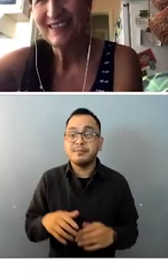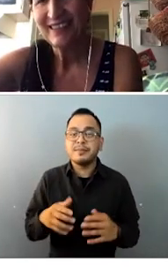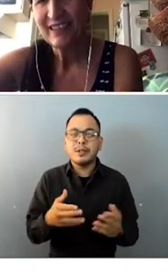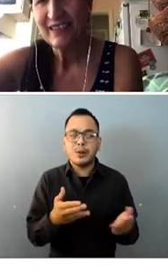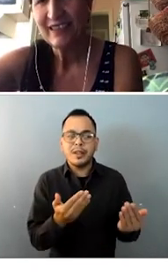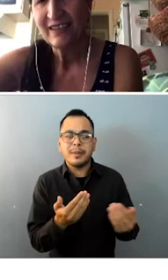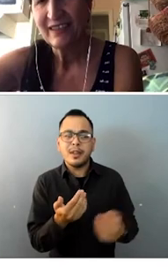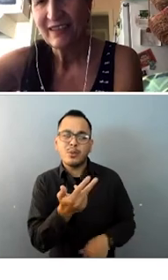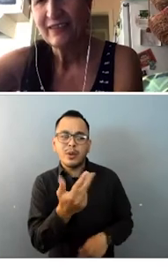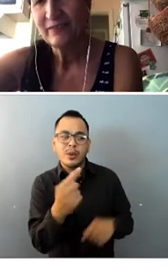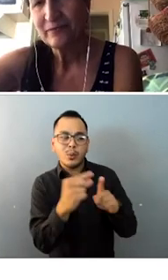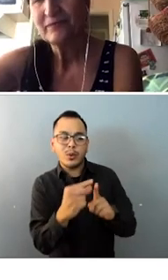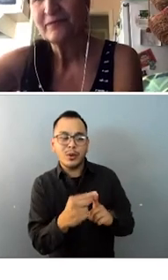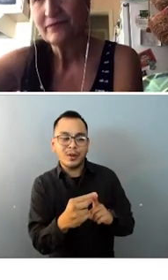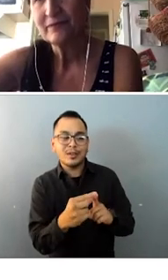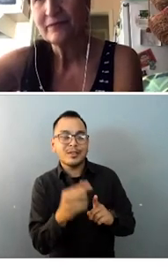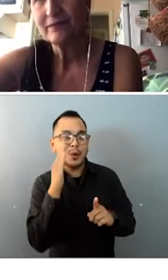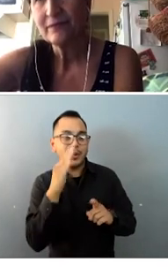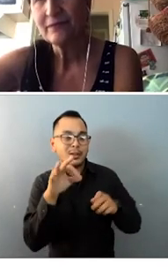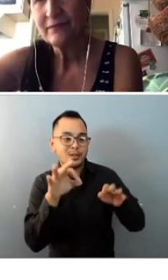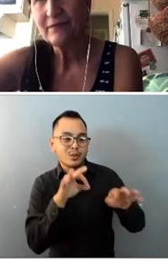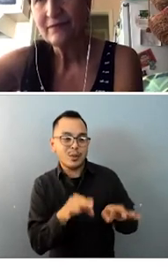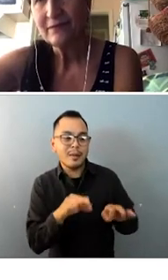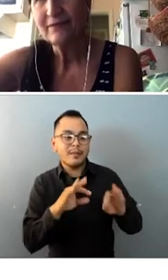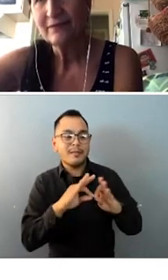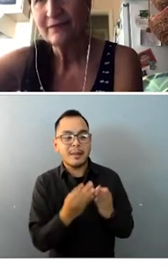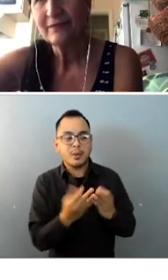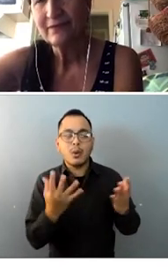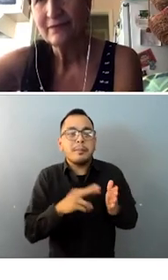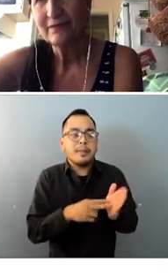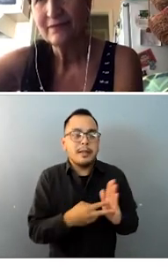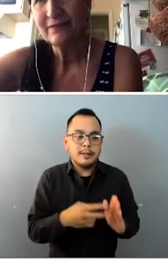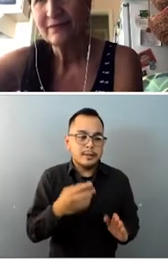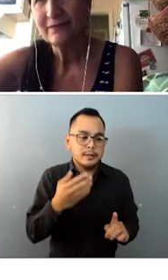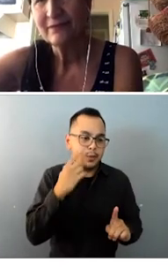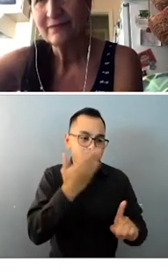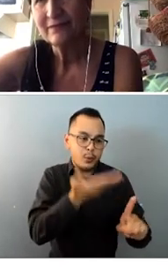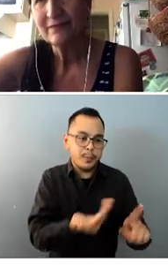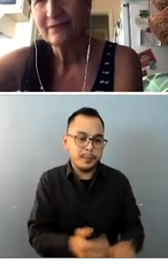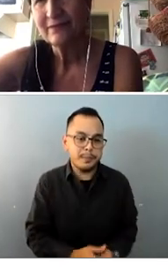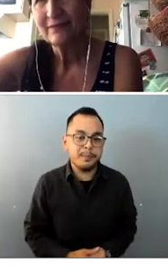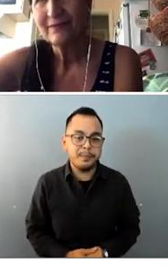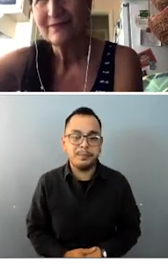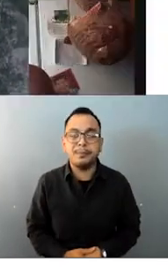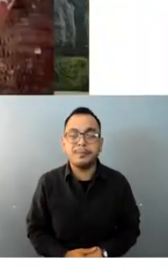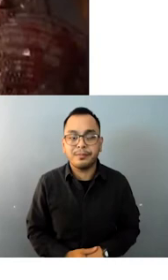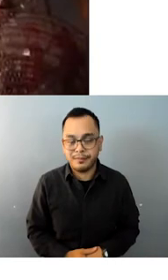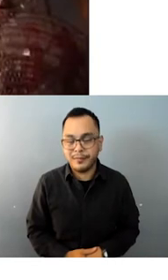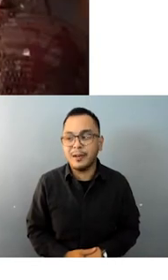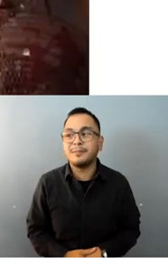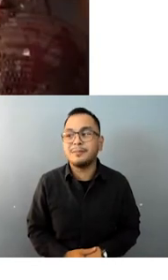three words that describe family or what family means to you.